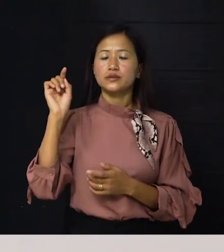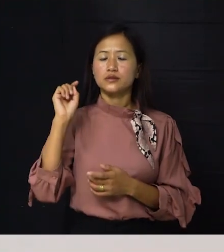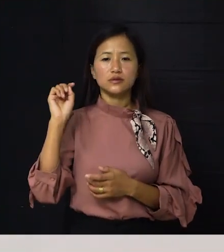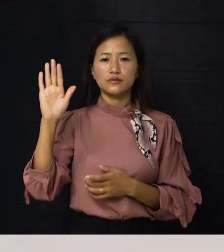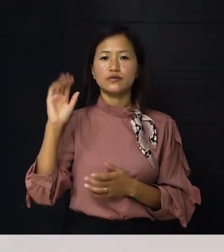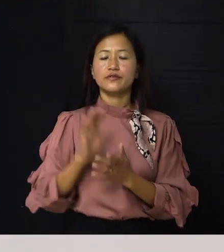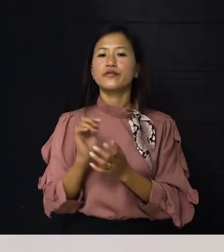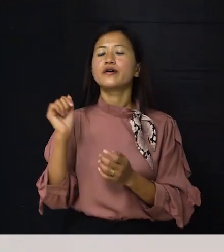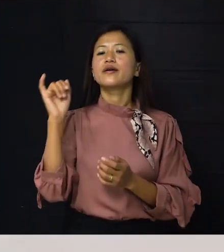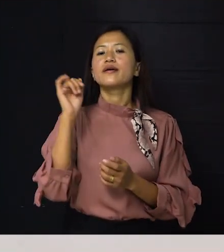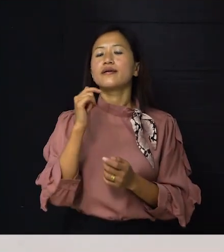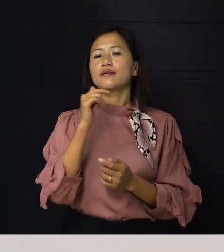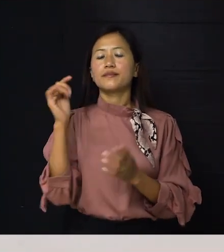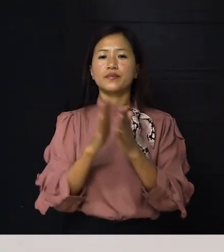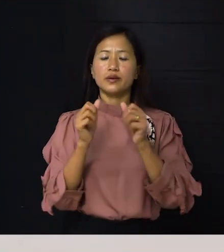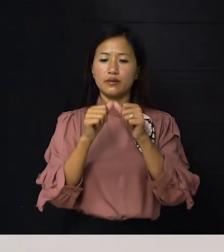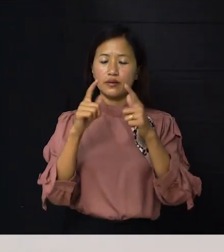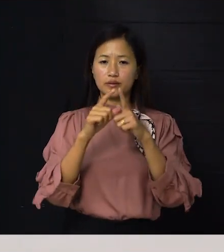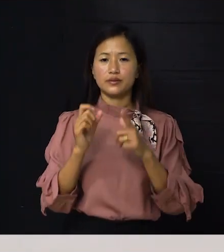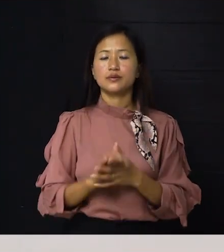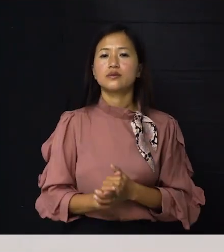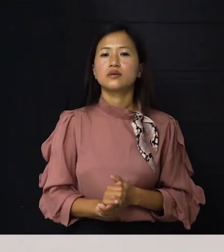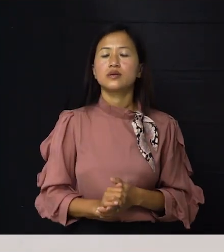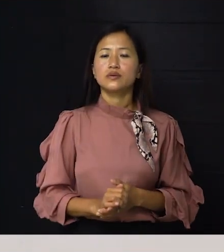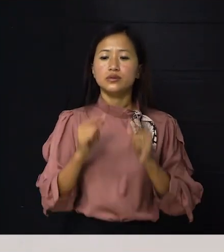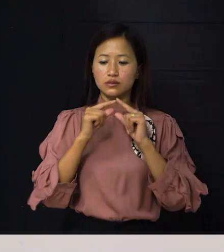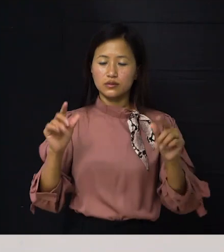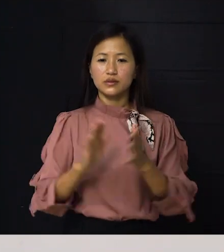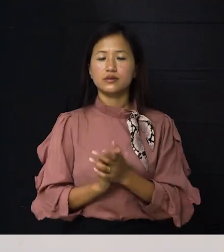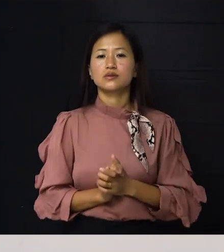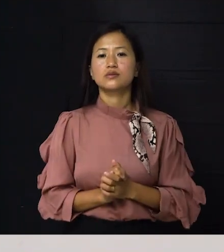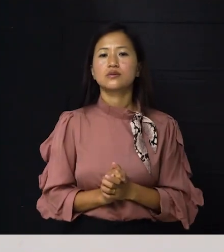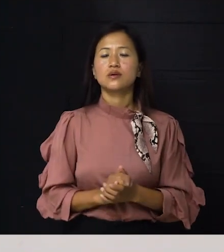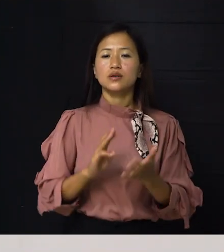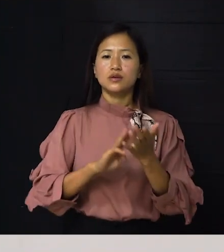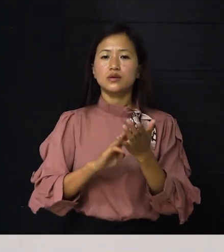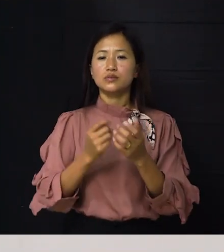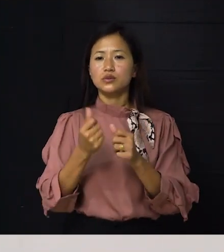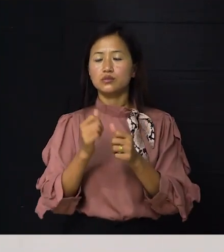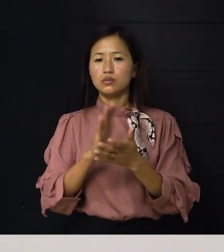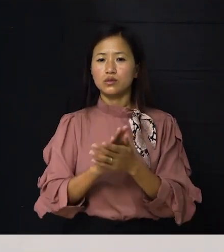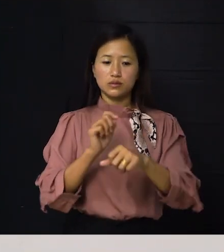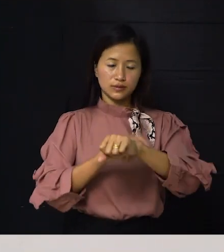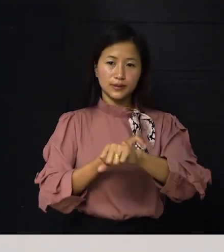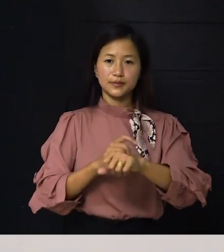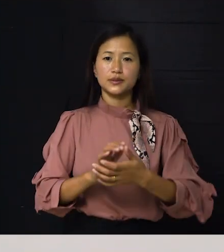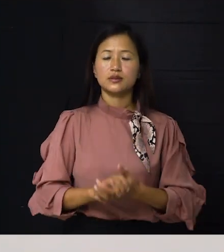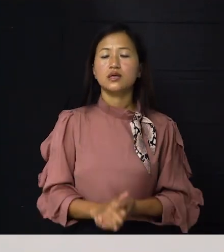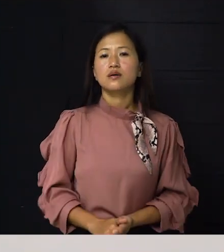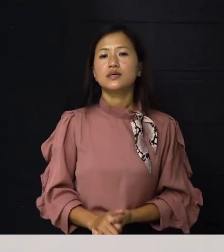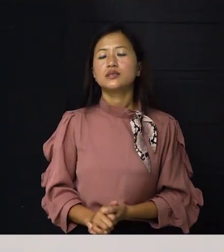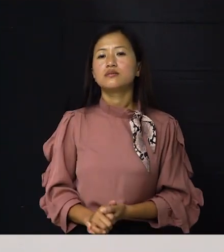1605 AD. All right. Now Akbar is considered as one of the greatest rulers of the Mughal times. There are so many rulers of the Mughal